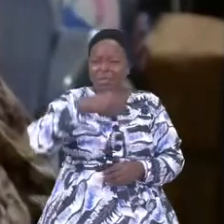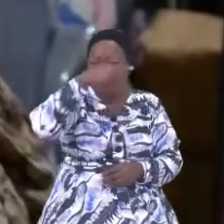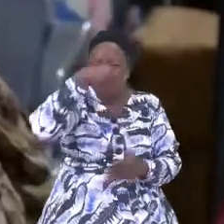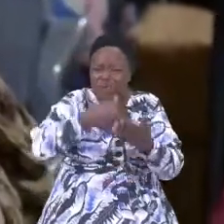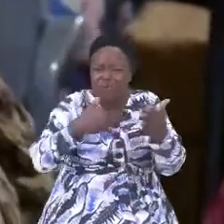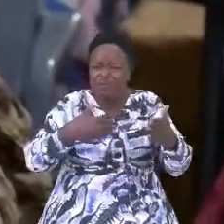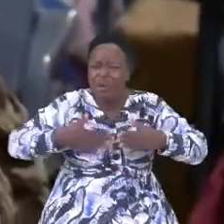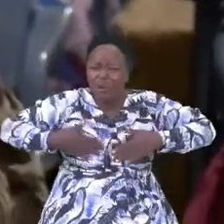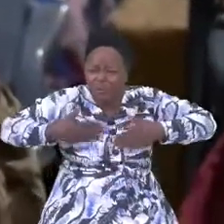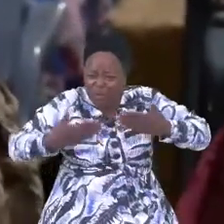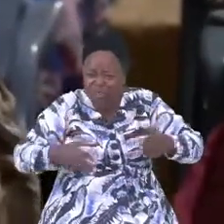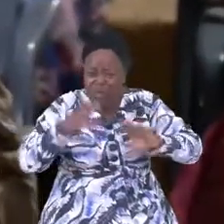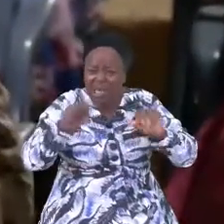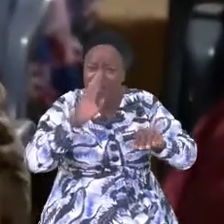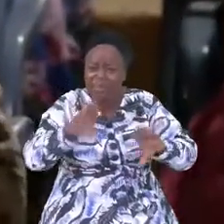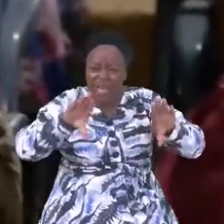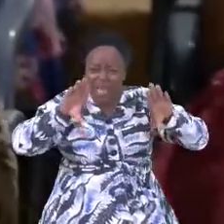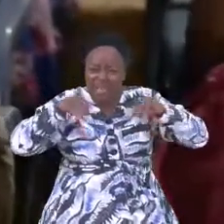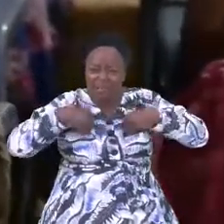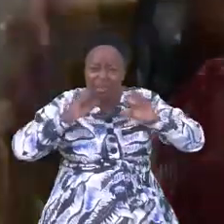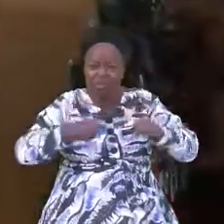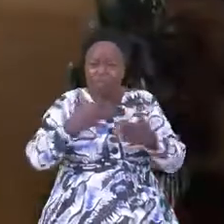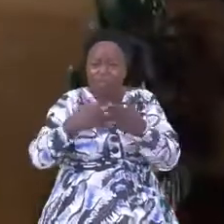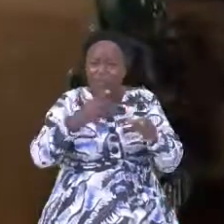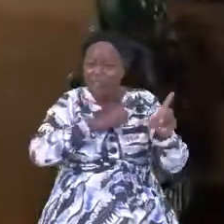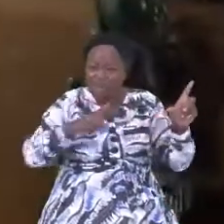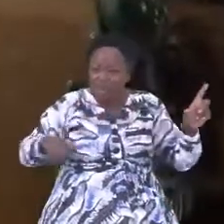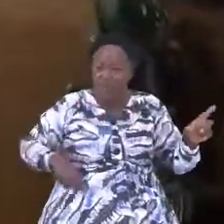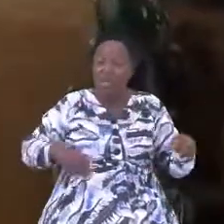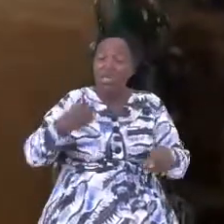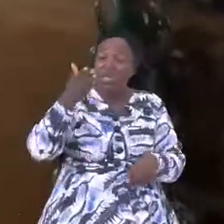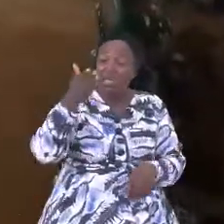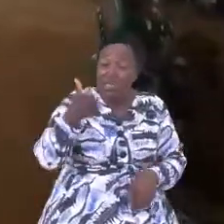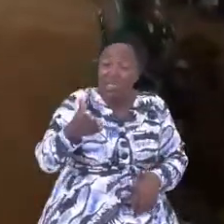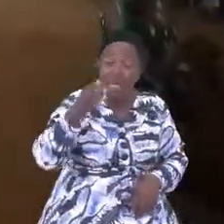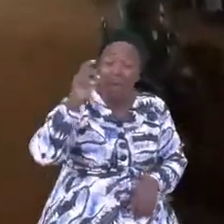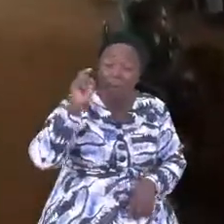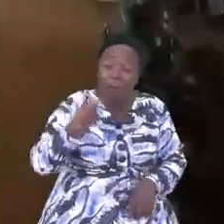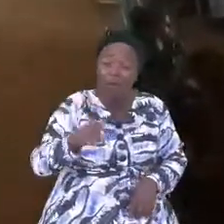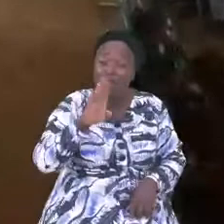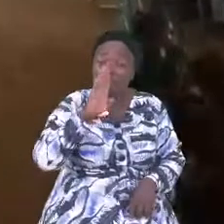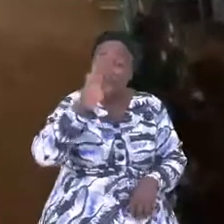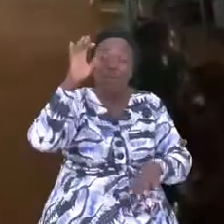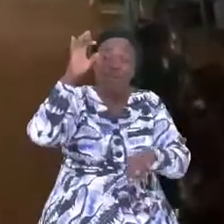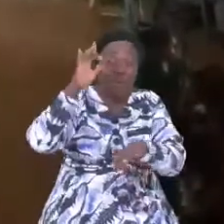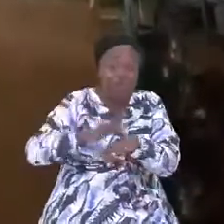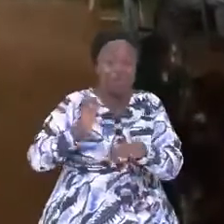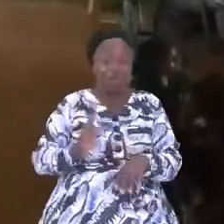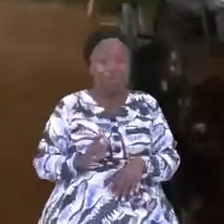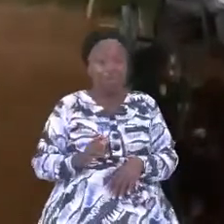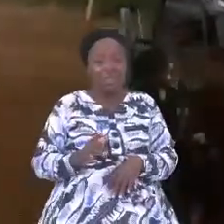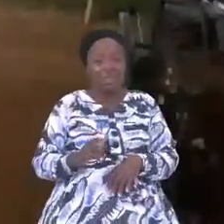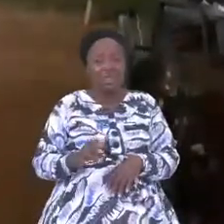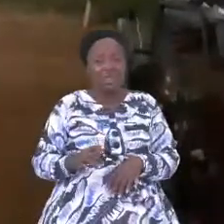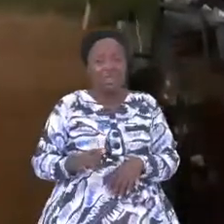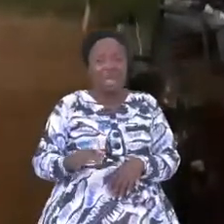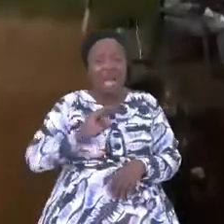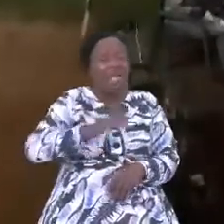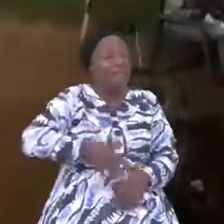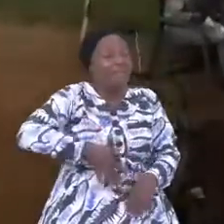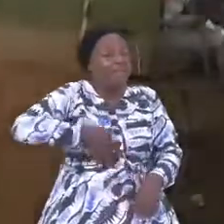acceptable in the sight of the Lord, there must be conviction. I feel sorry,